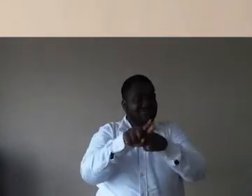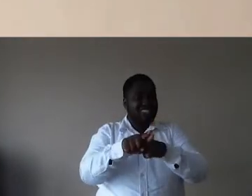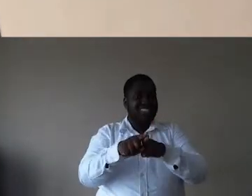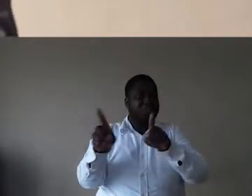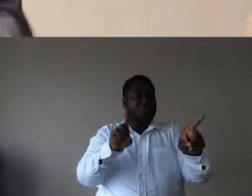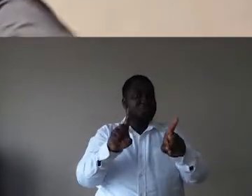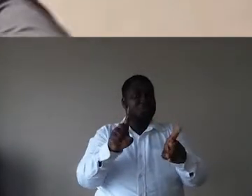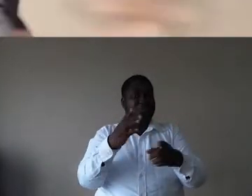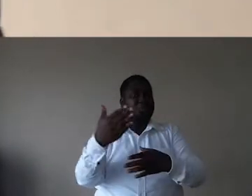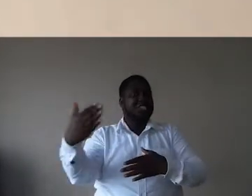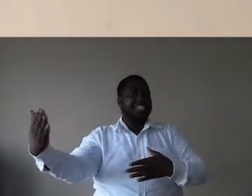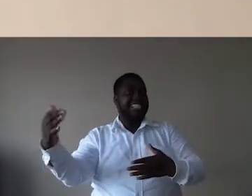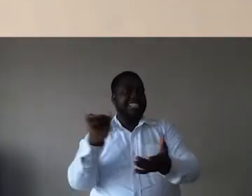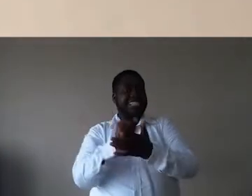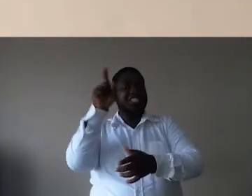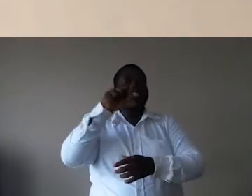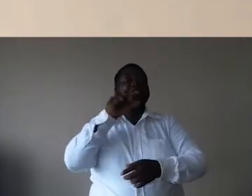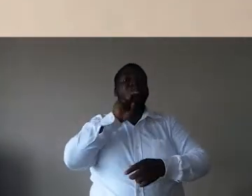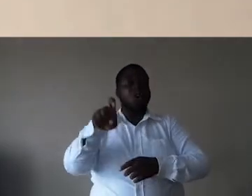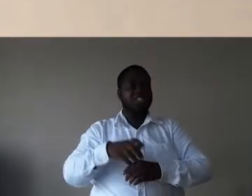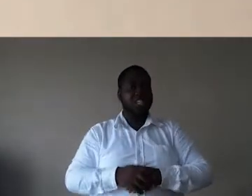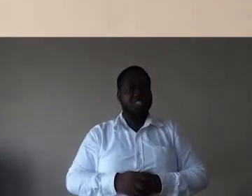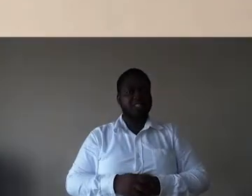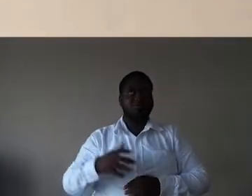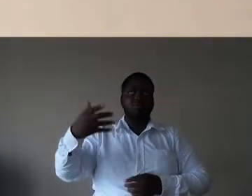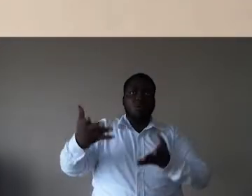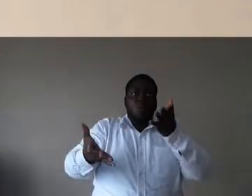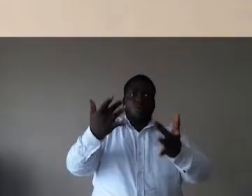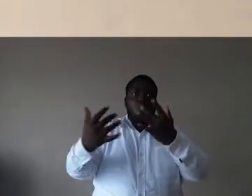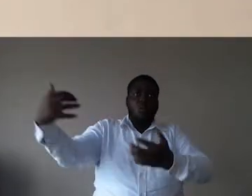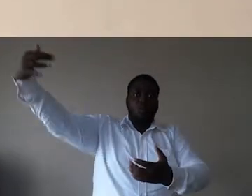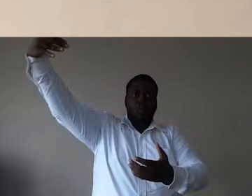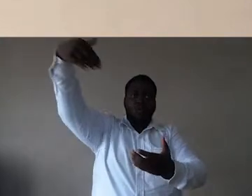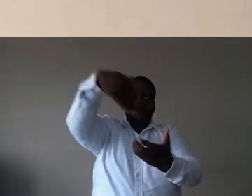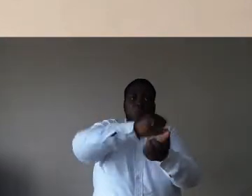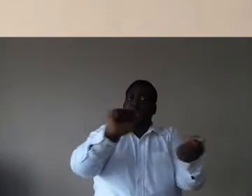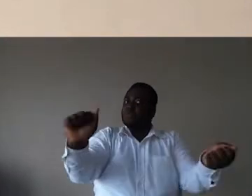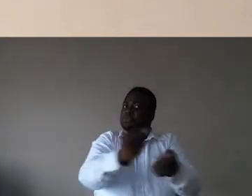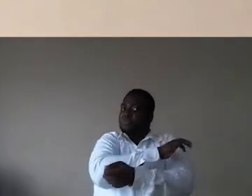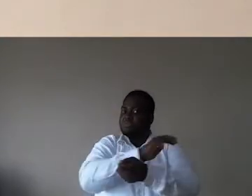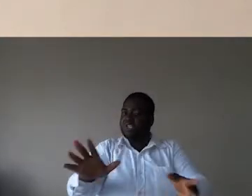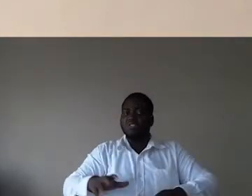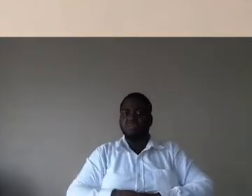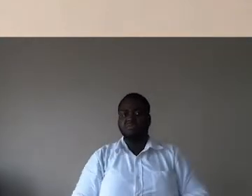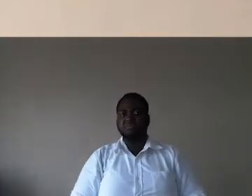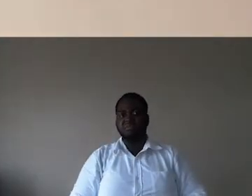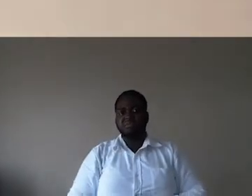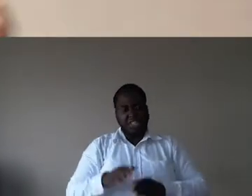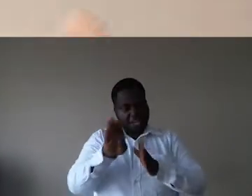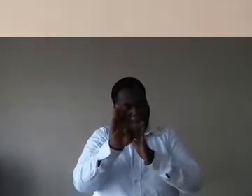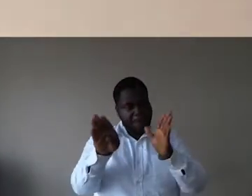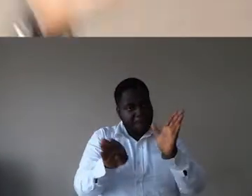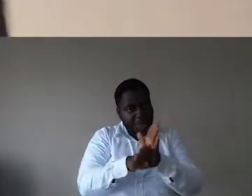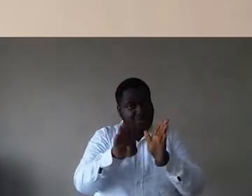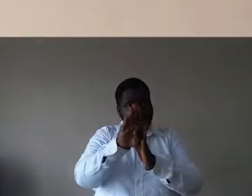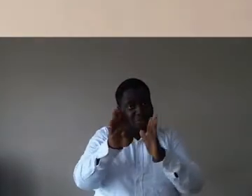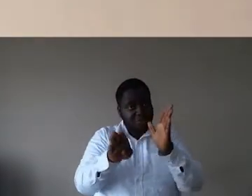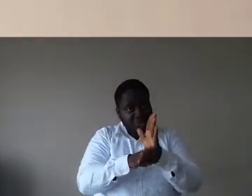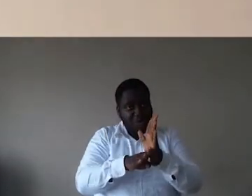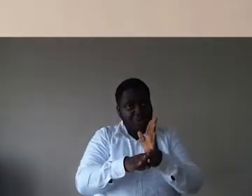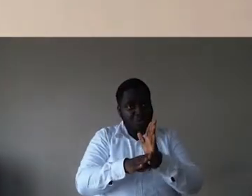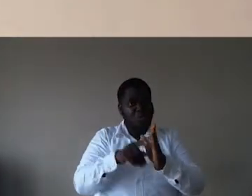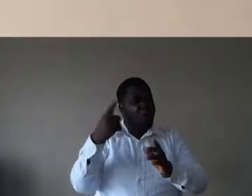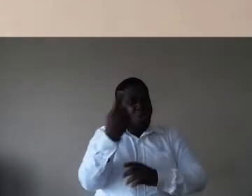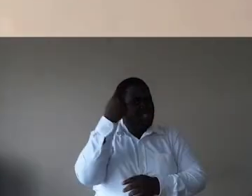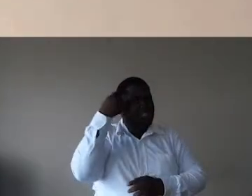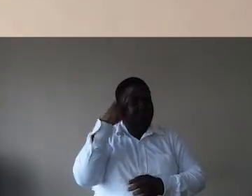You are adding doctrines of men to the Bible. And brethren, Bible only produces God's people. But when you attach something to the